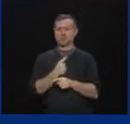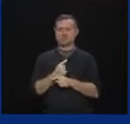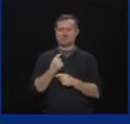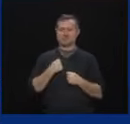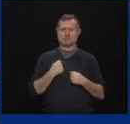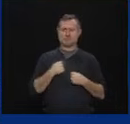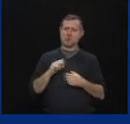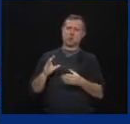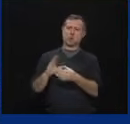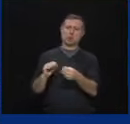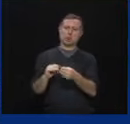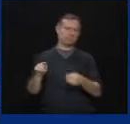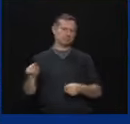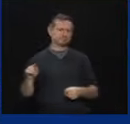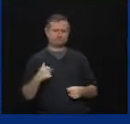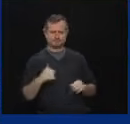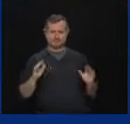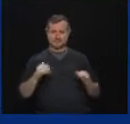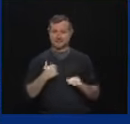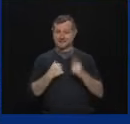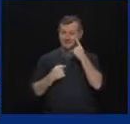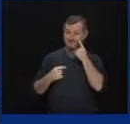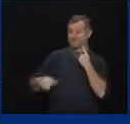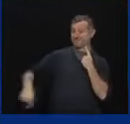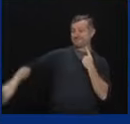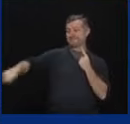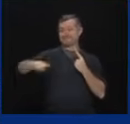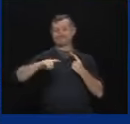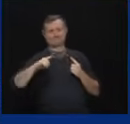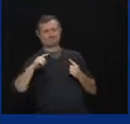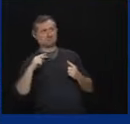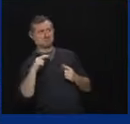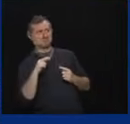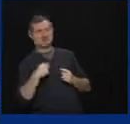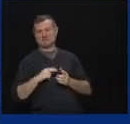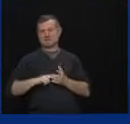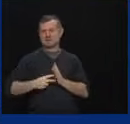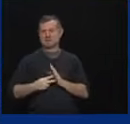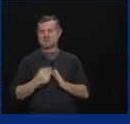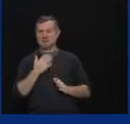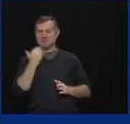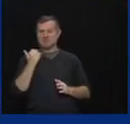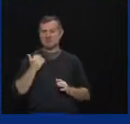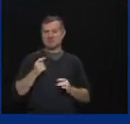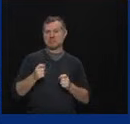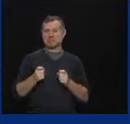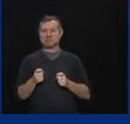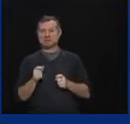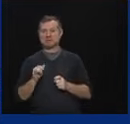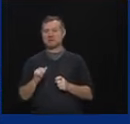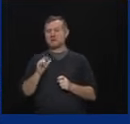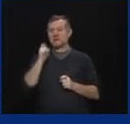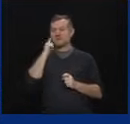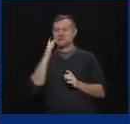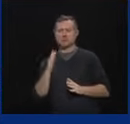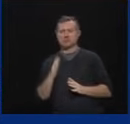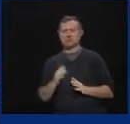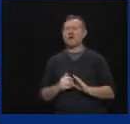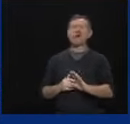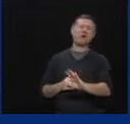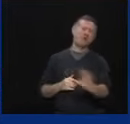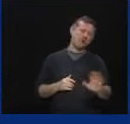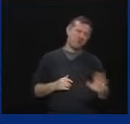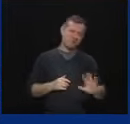going to infer from that that I'm trying to cut a better deal for the governor, I think it's well known